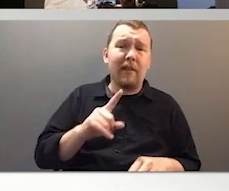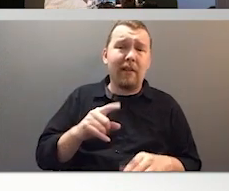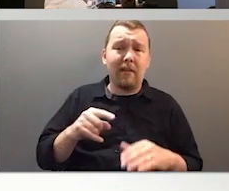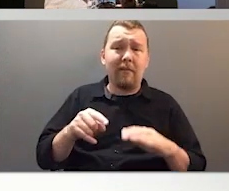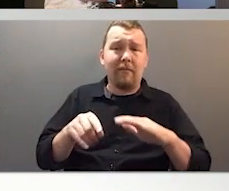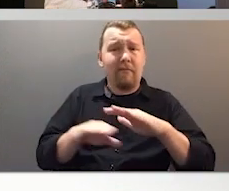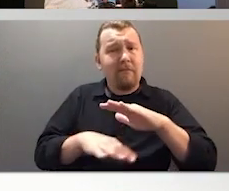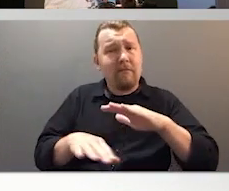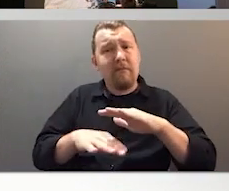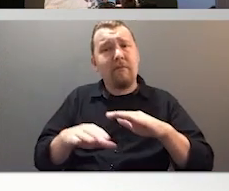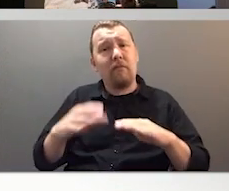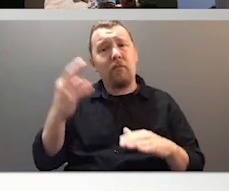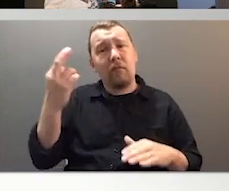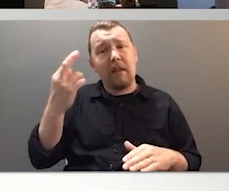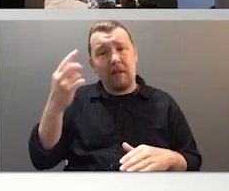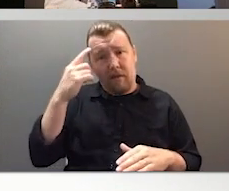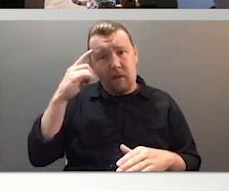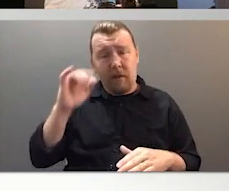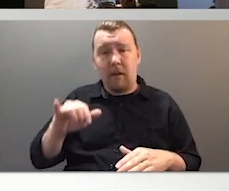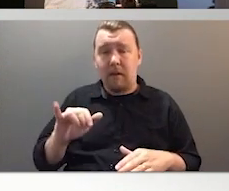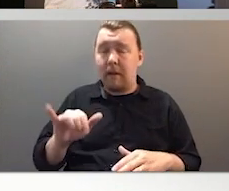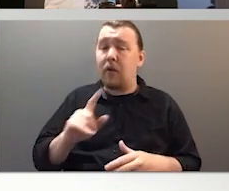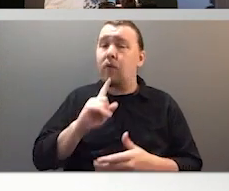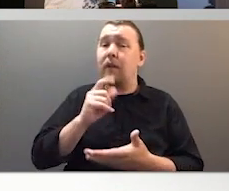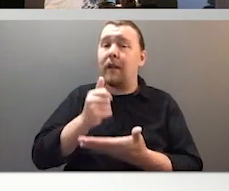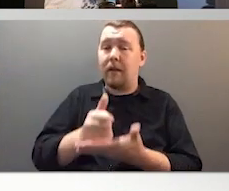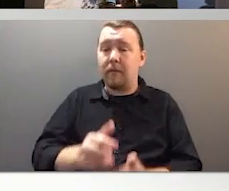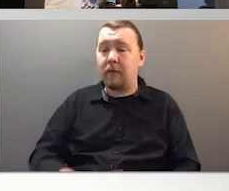this explosion, really helped.